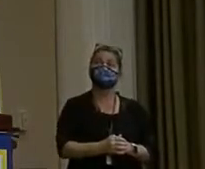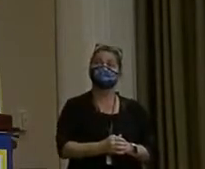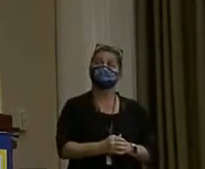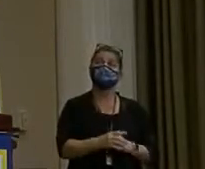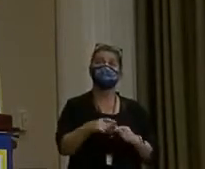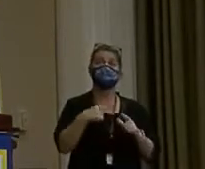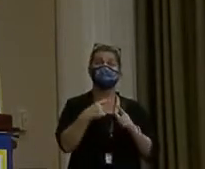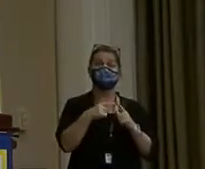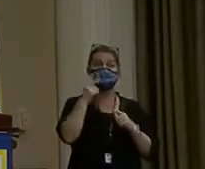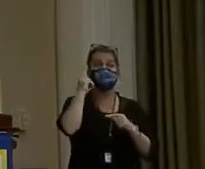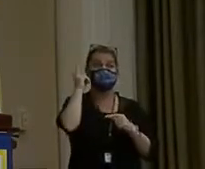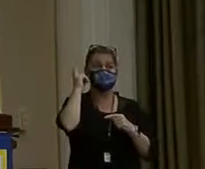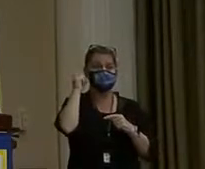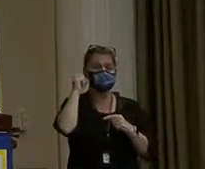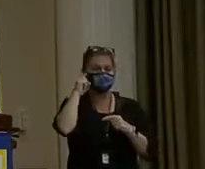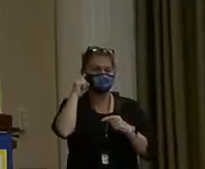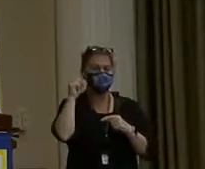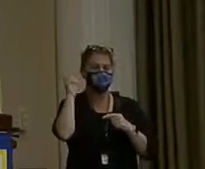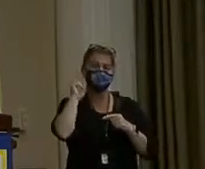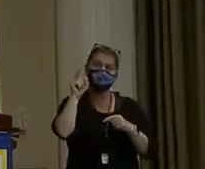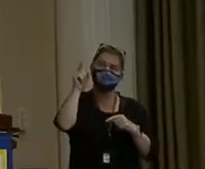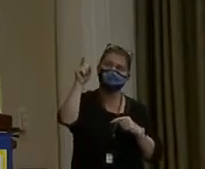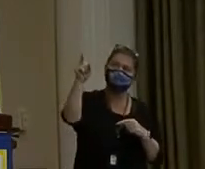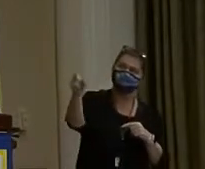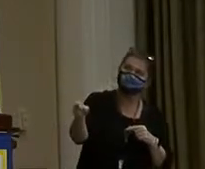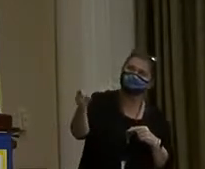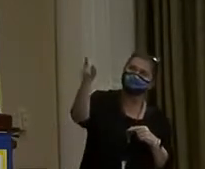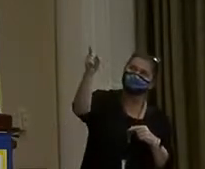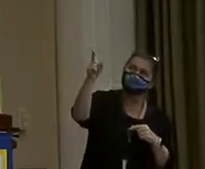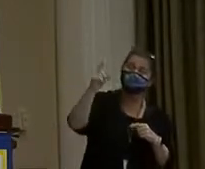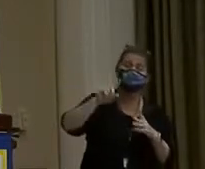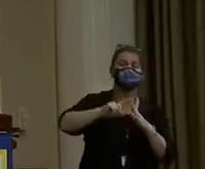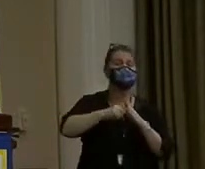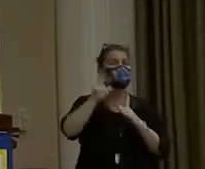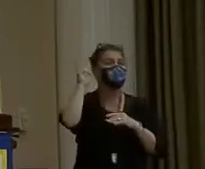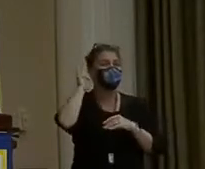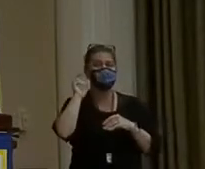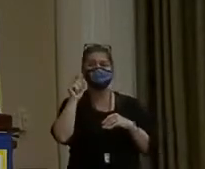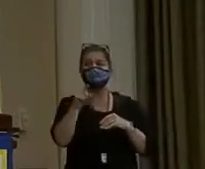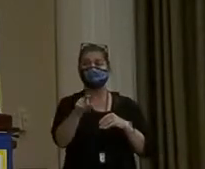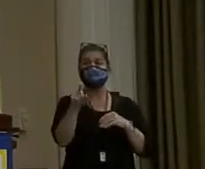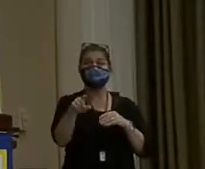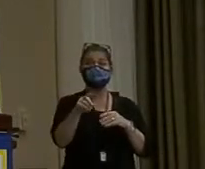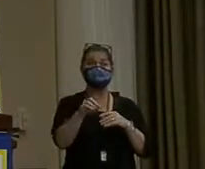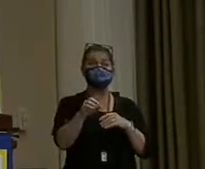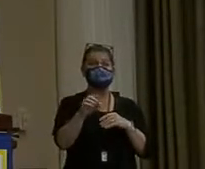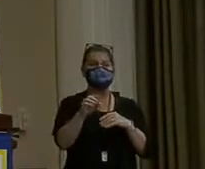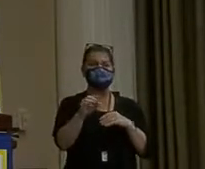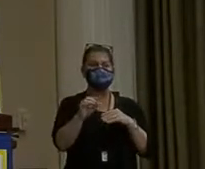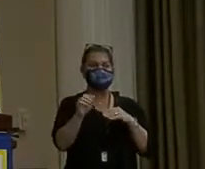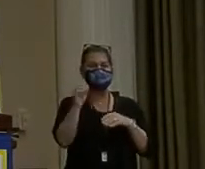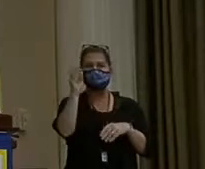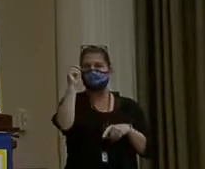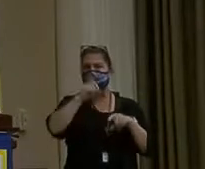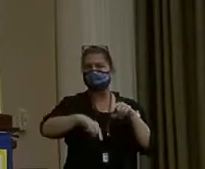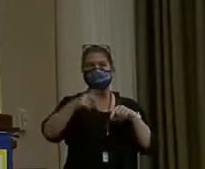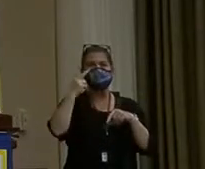And then we started to hear language like this. We started to hear that this is an invisible, ruthless